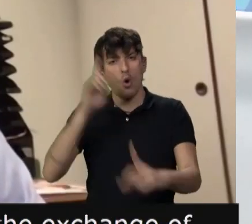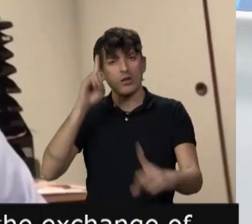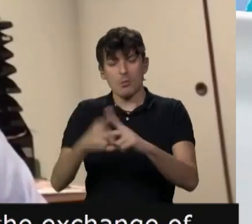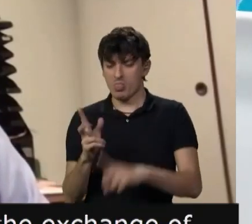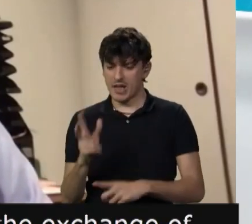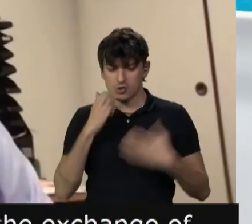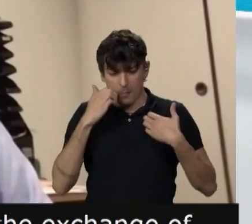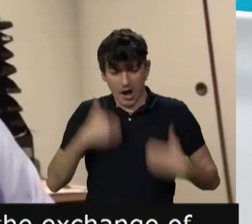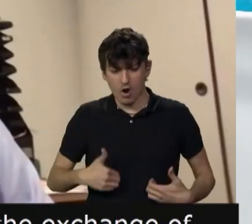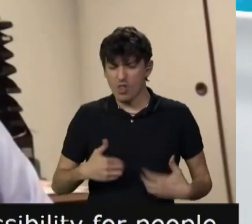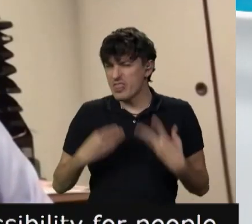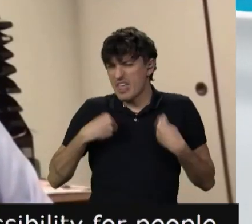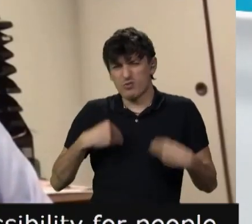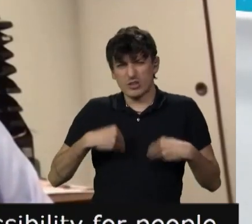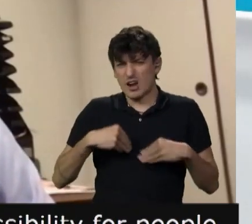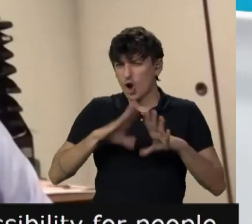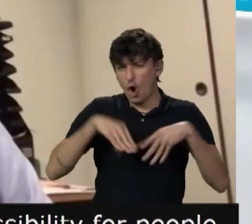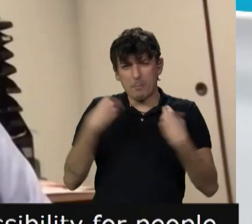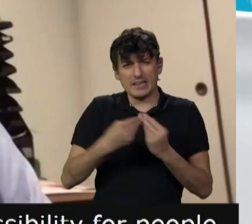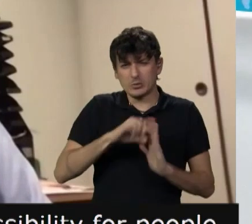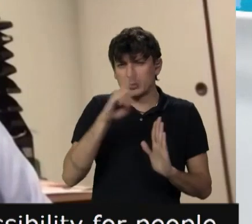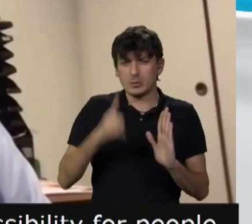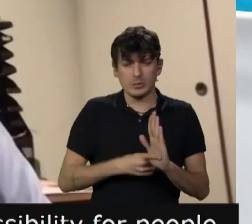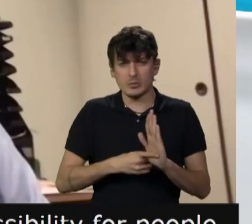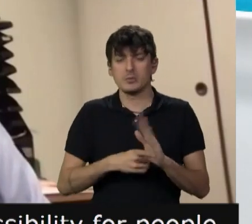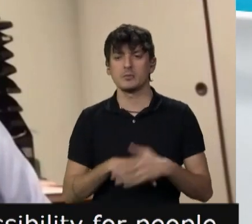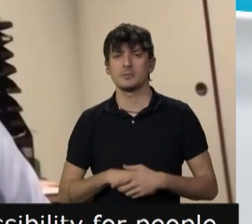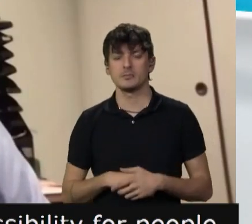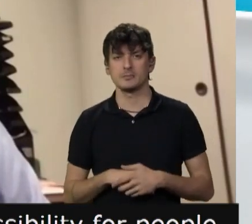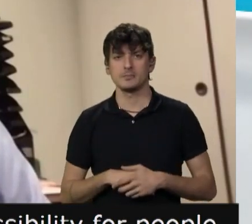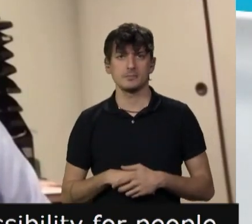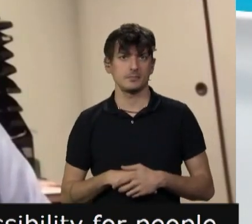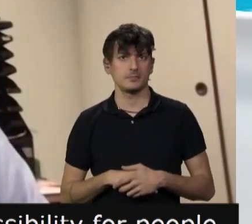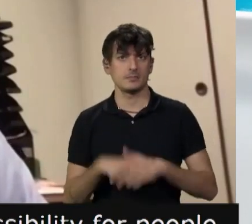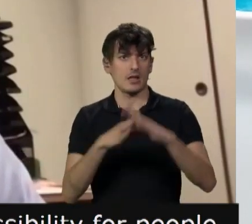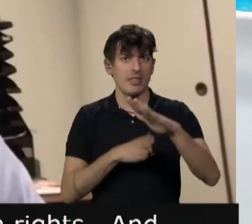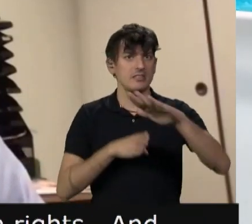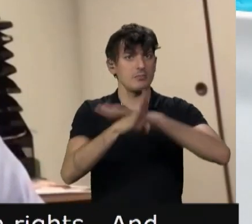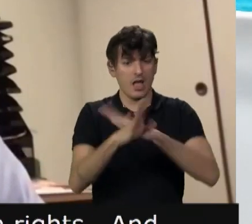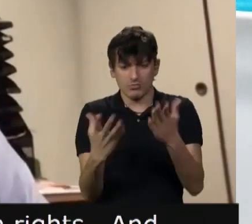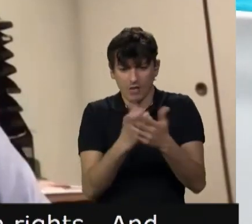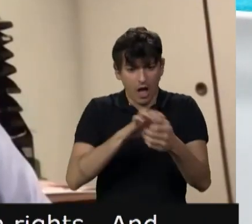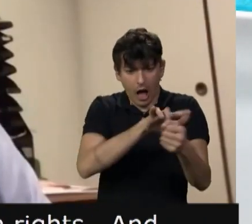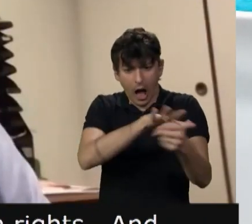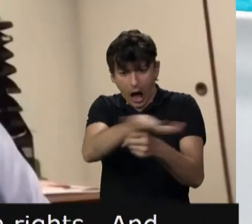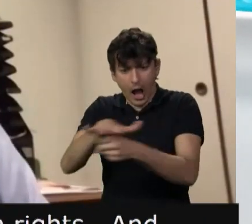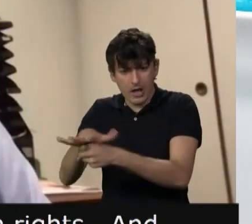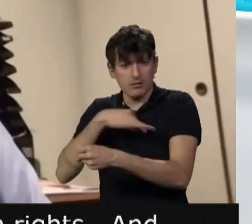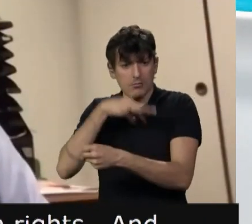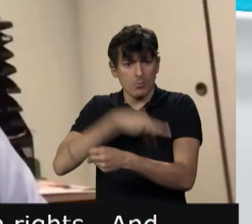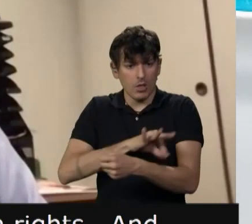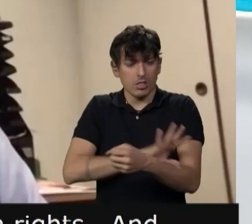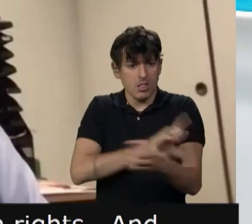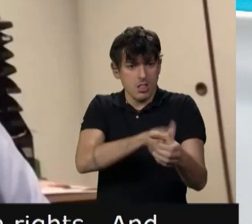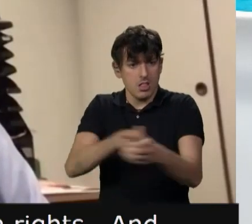they can exercise their human rights. And we're also working in accessibility in all different